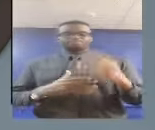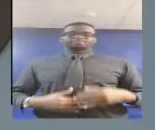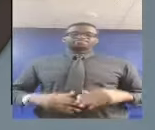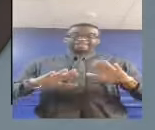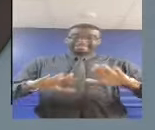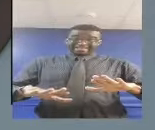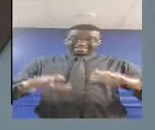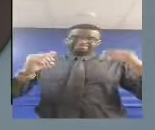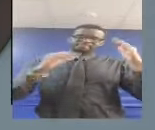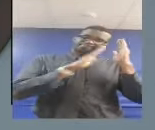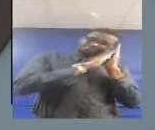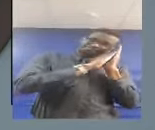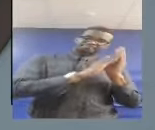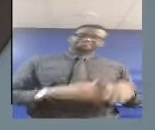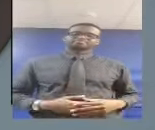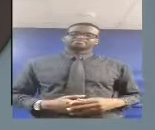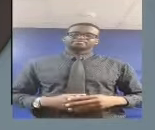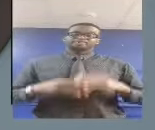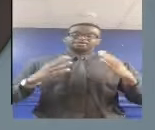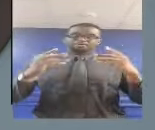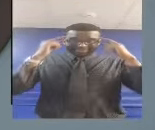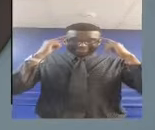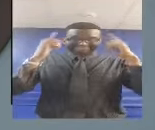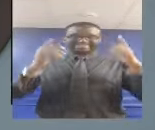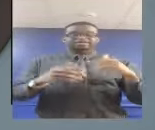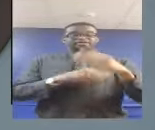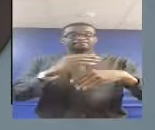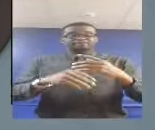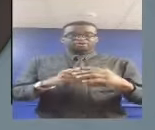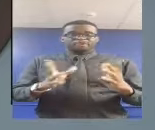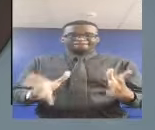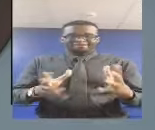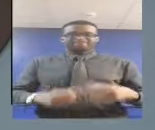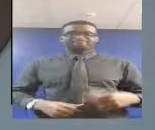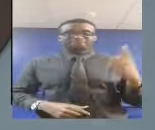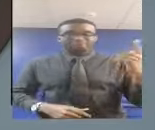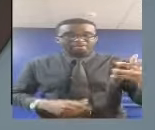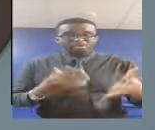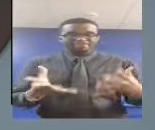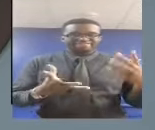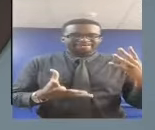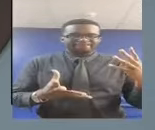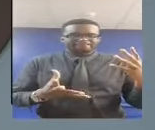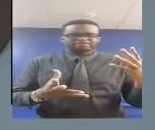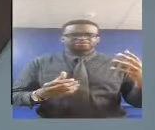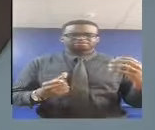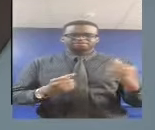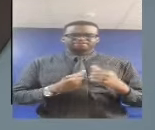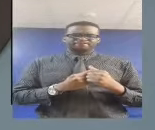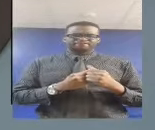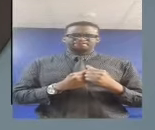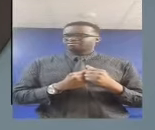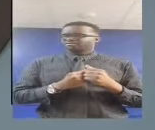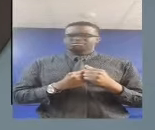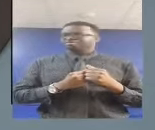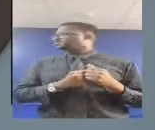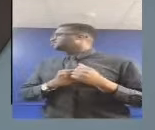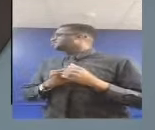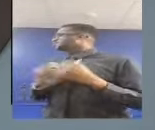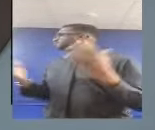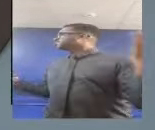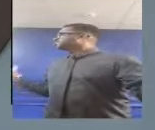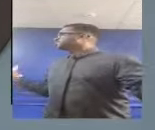we decided on the following measures, effective February, September 3 until